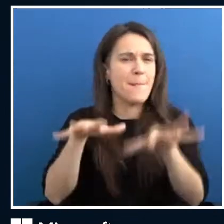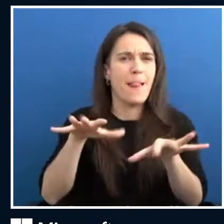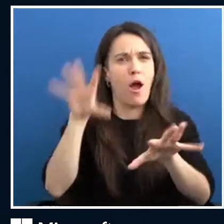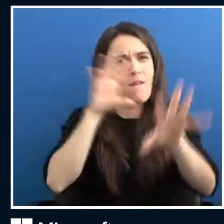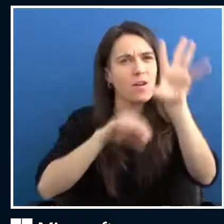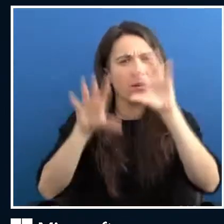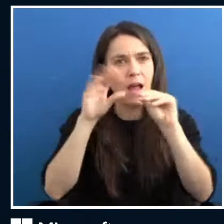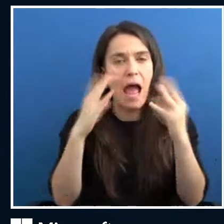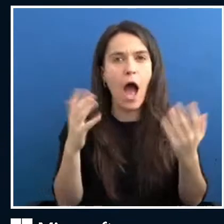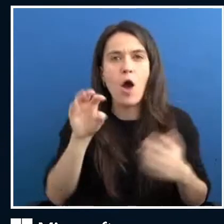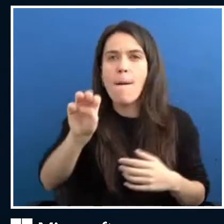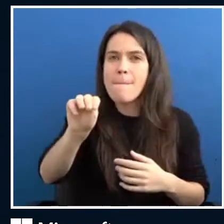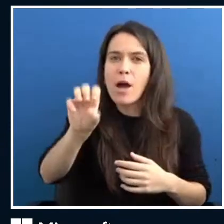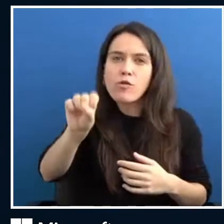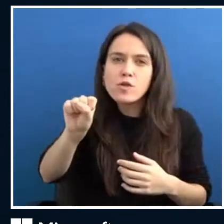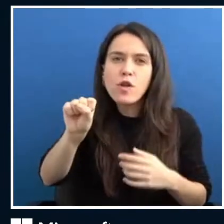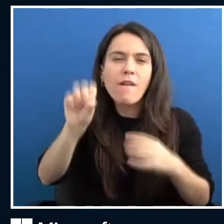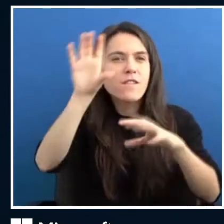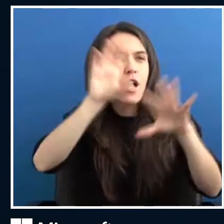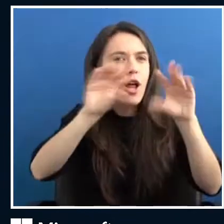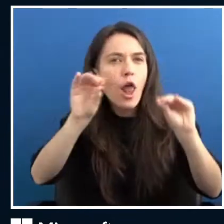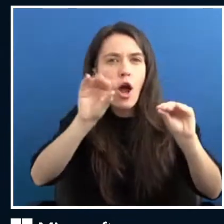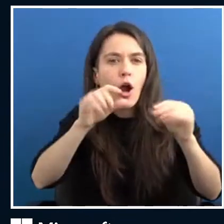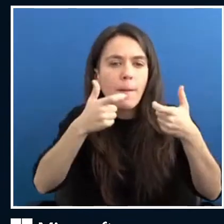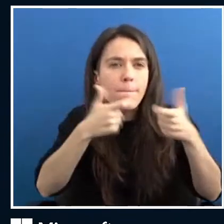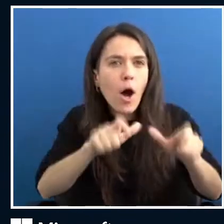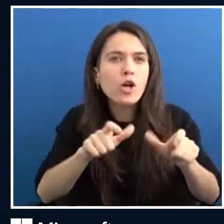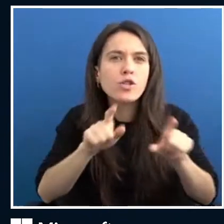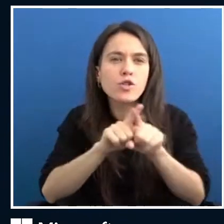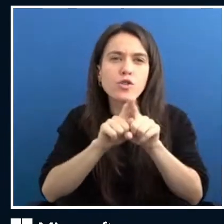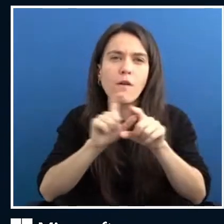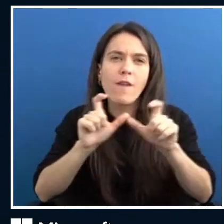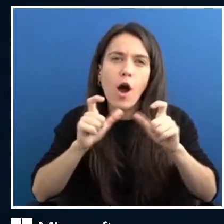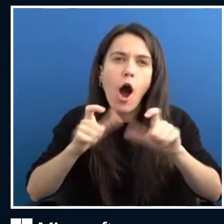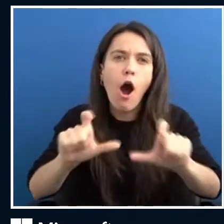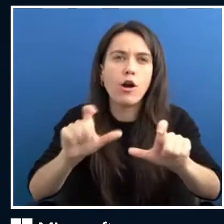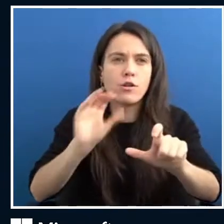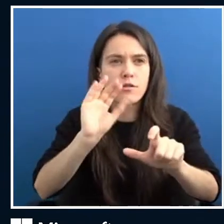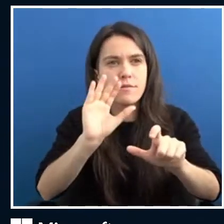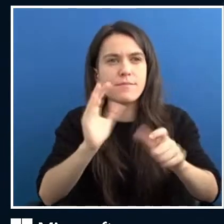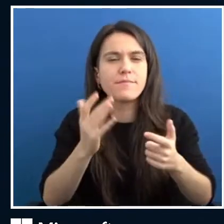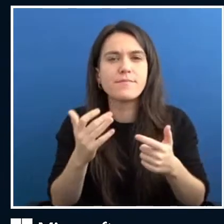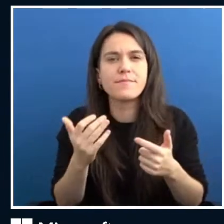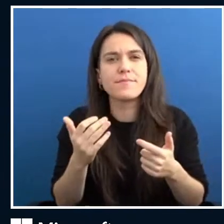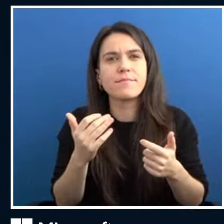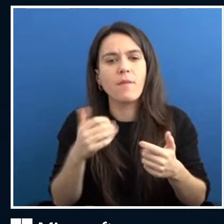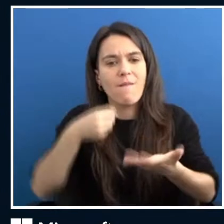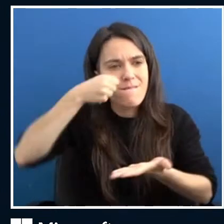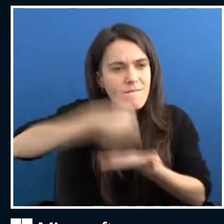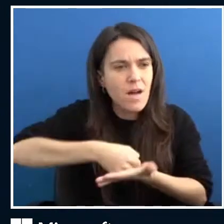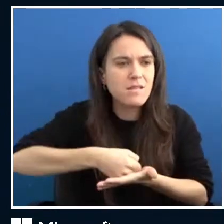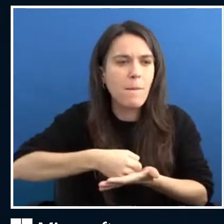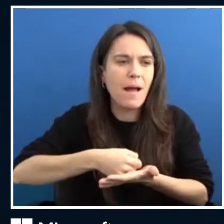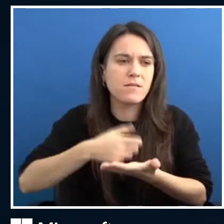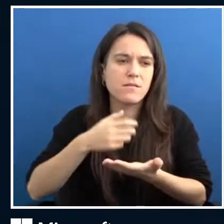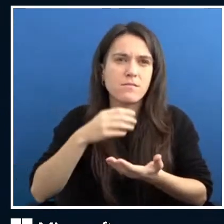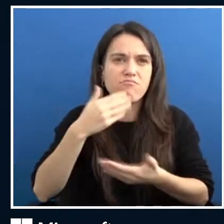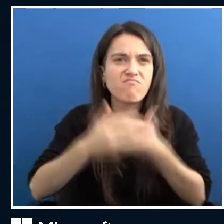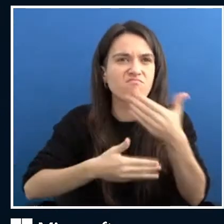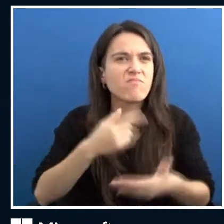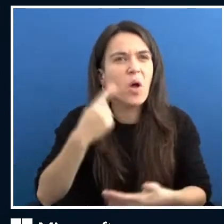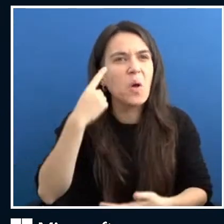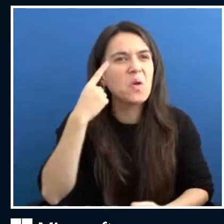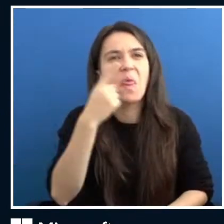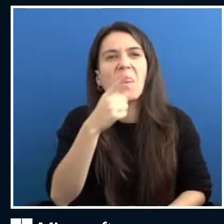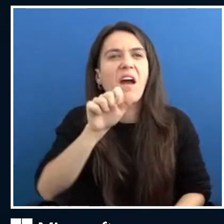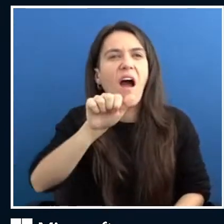Learn modules within the courses to make that practical element. So they're teaching the fundamentals and foundations. So AGIT, how have you found, blending